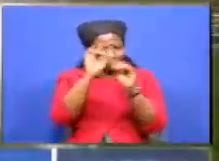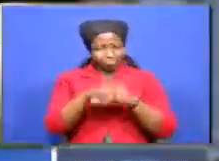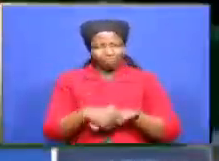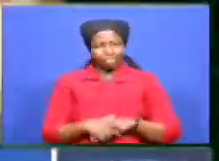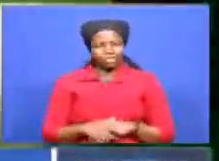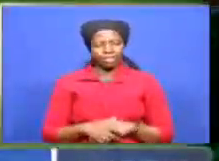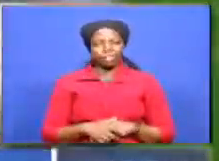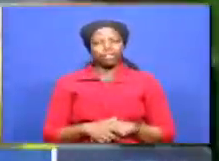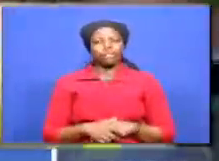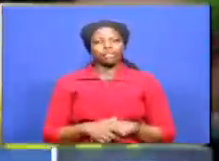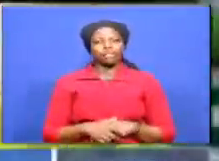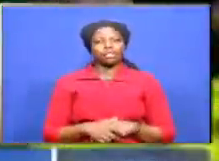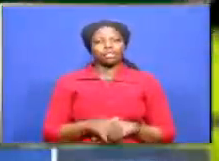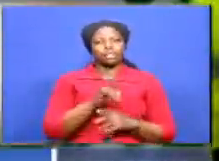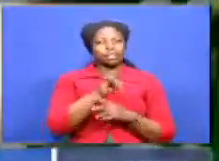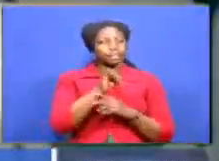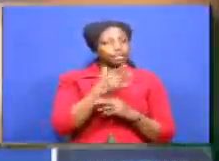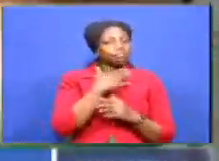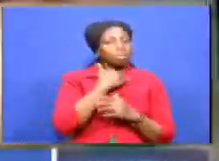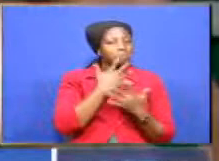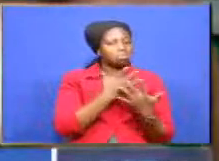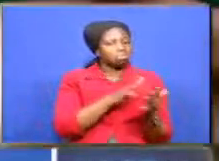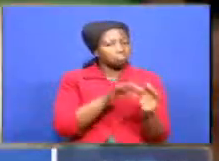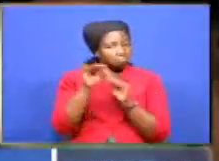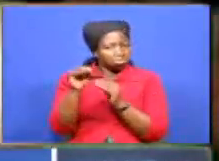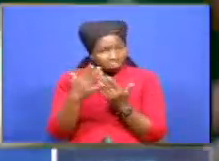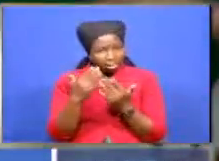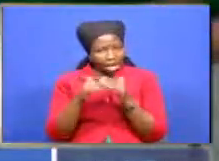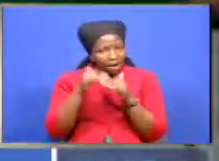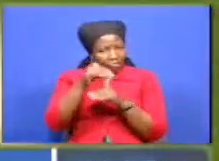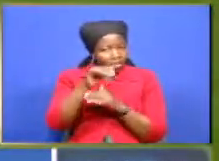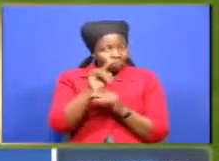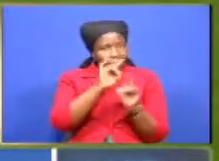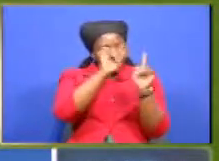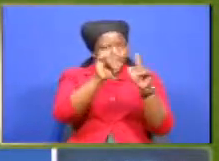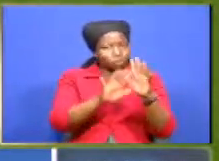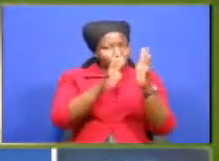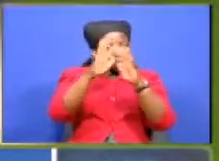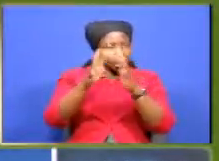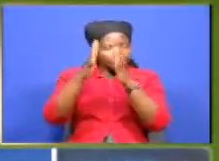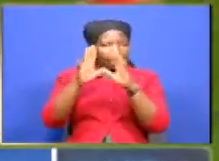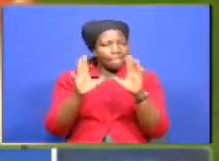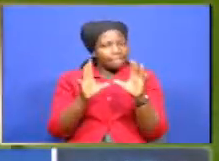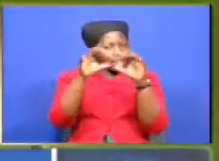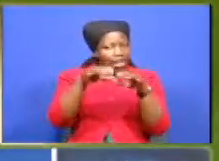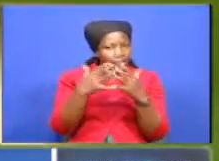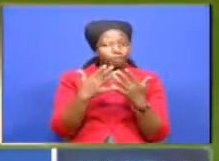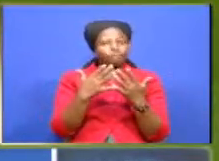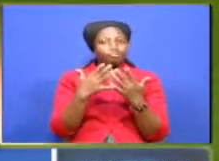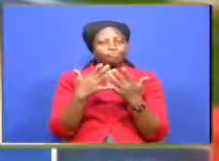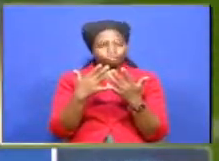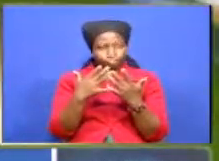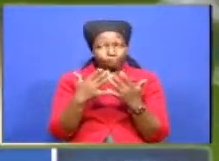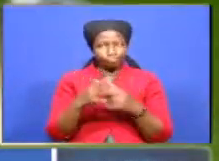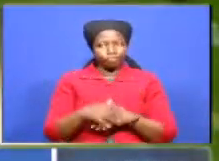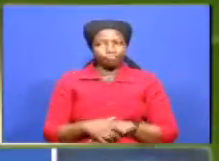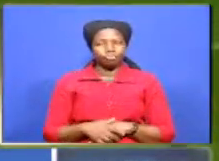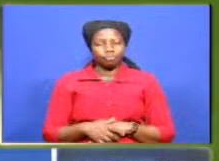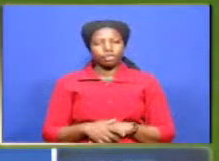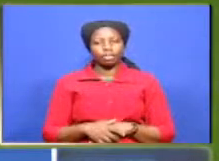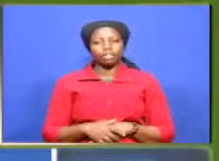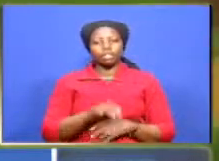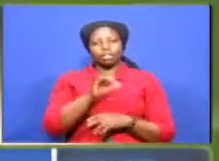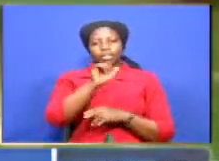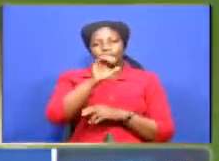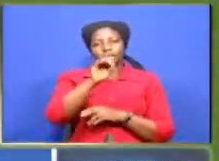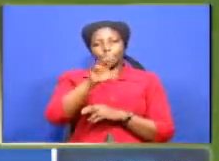leave the Parkhead area of Glasgow by police after turning up to celebrate the club's latest Scottish Premiership triumph. The Scottish